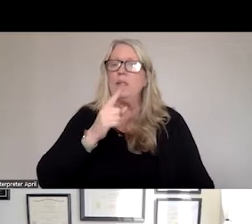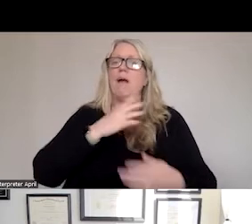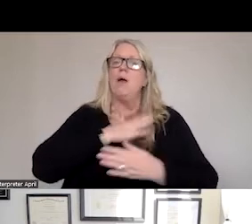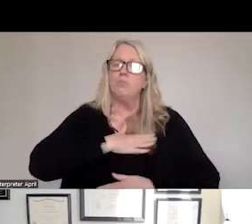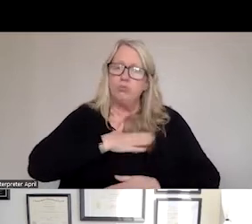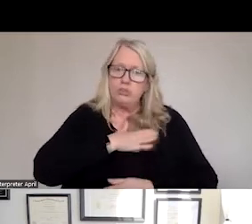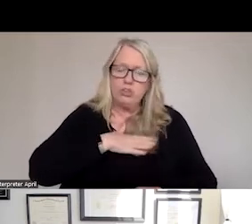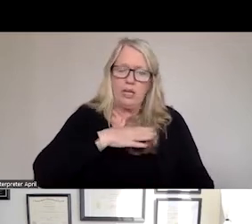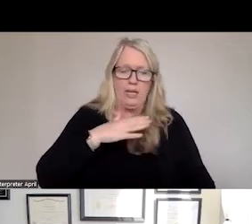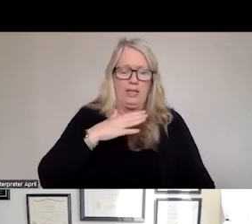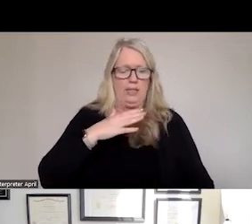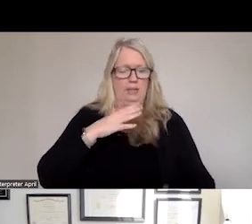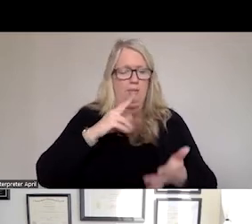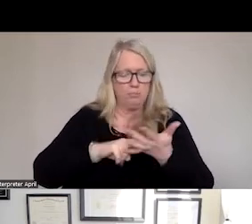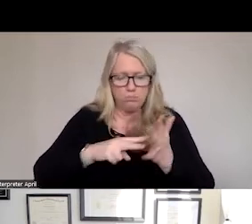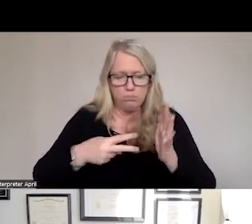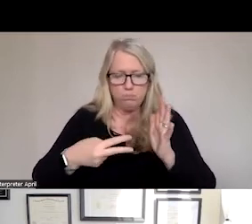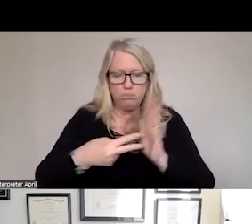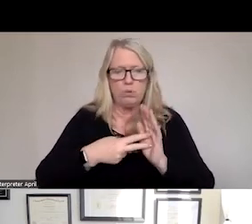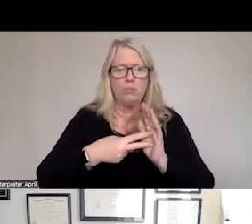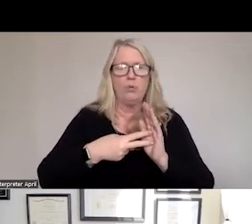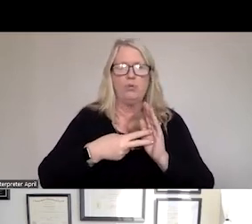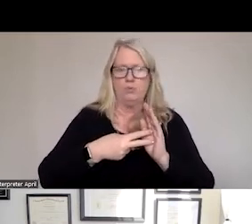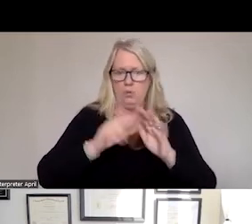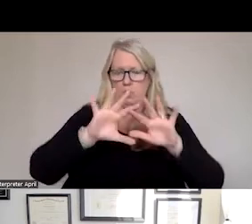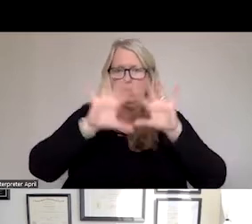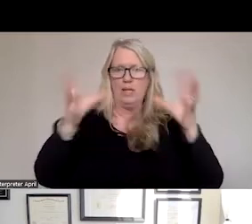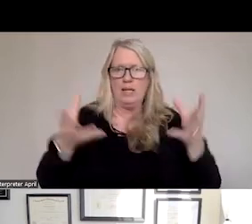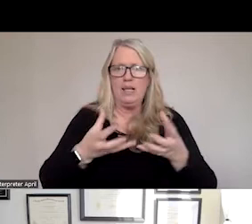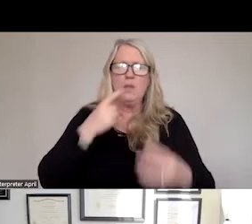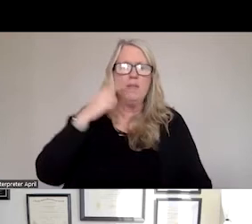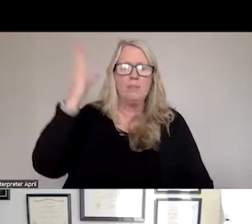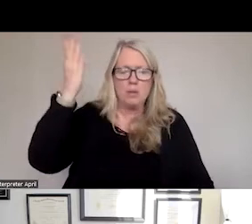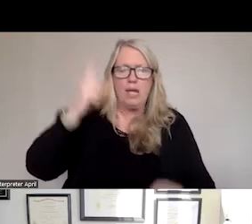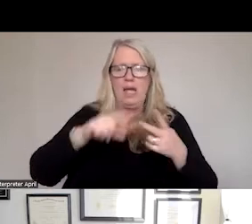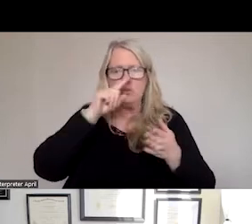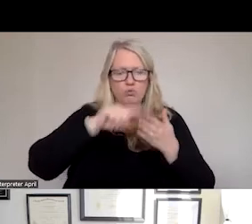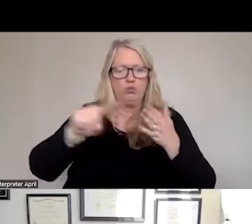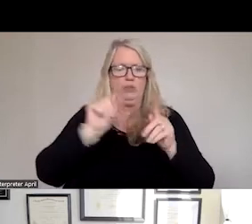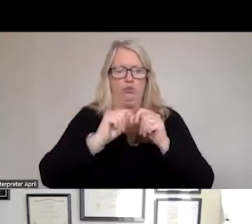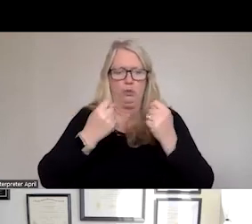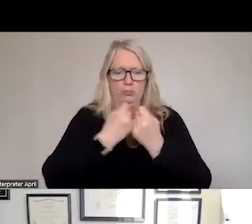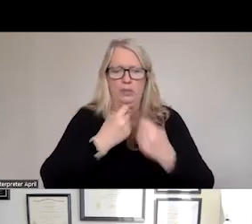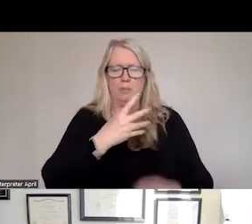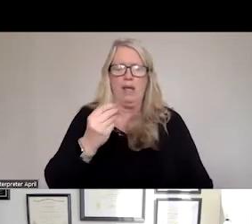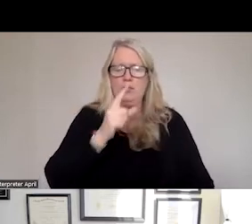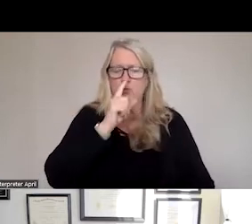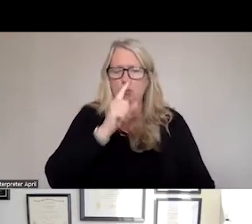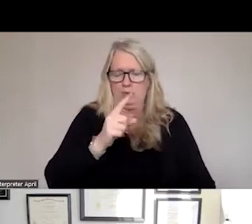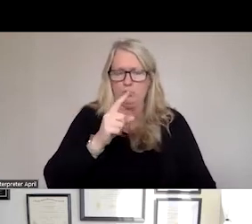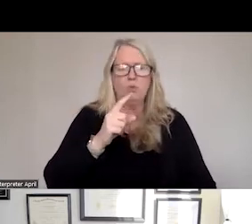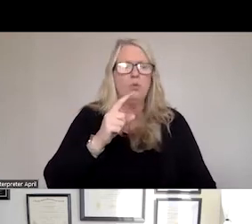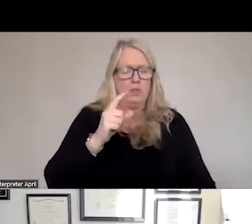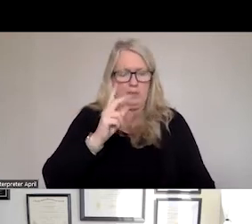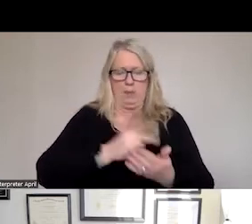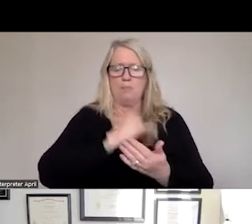the purposeful goal that the presenters and the research team had of making sure that the project